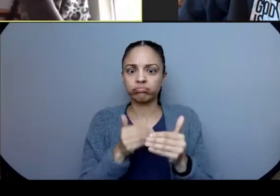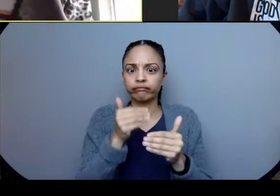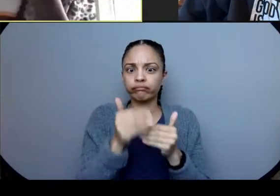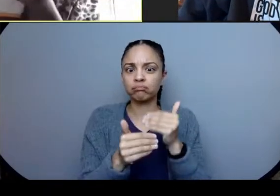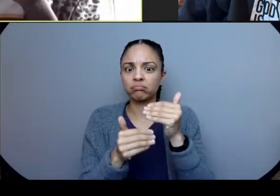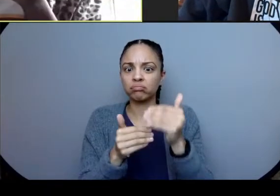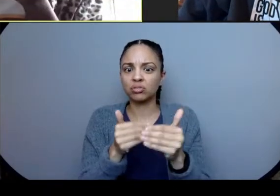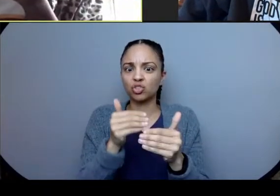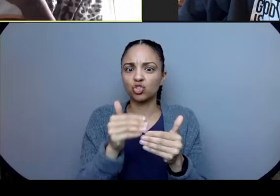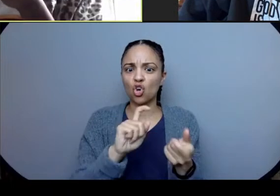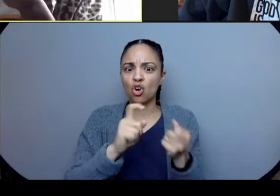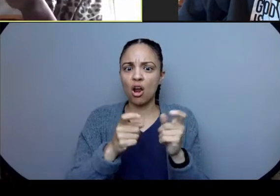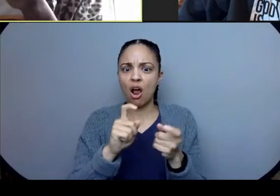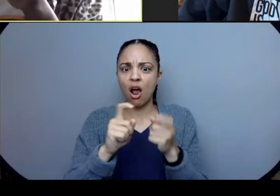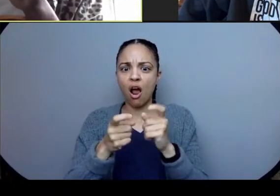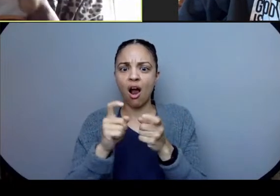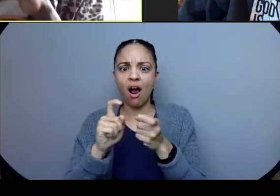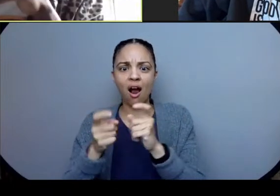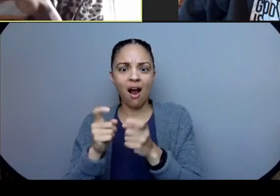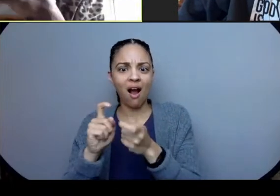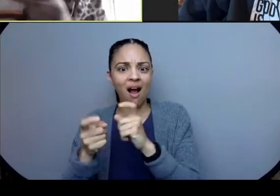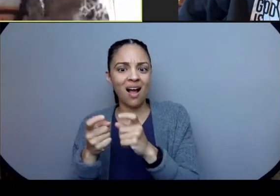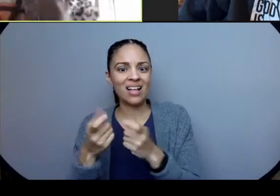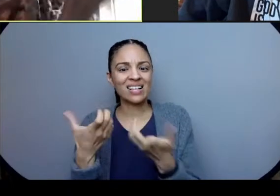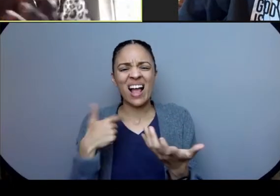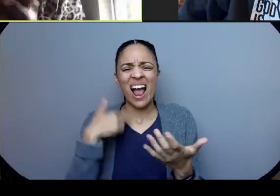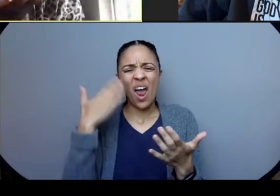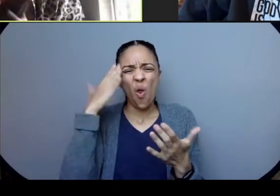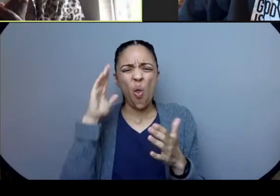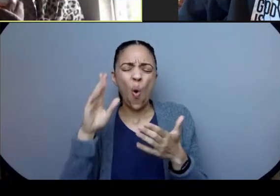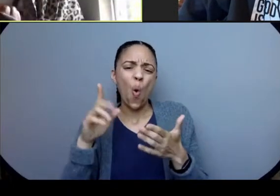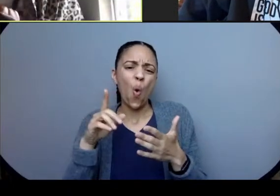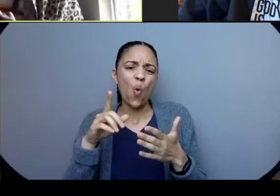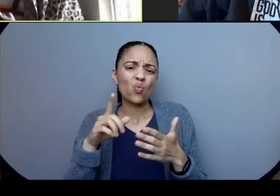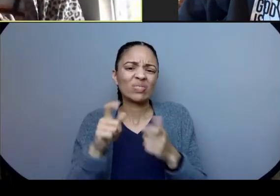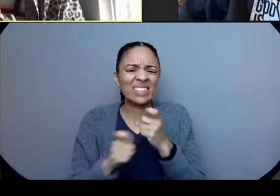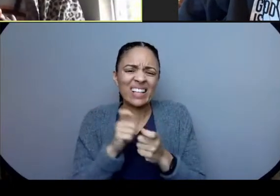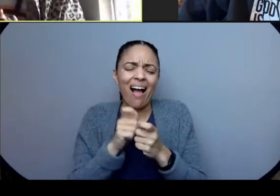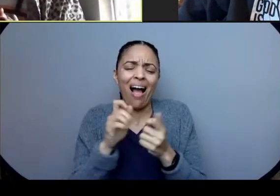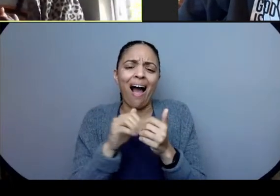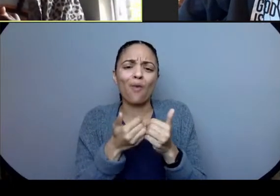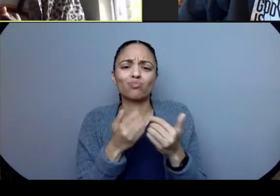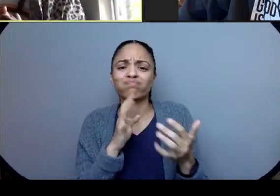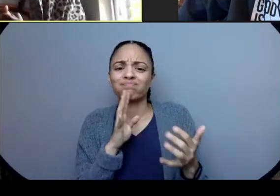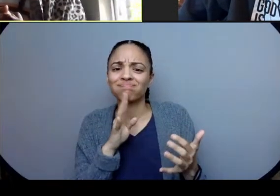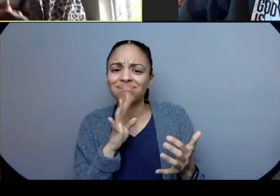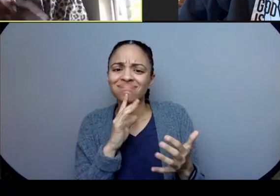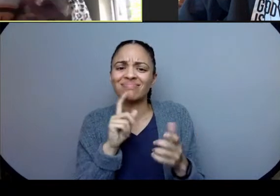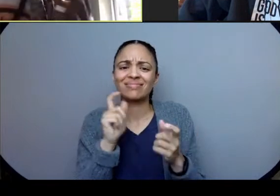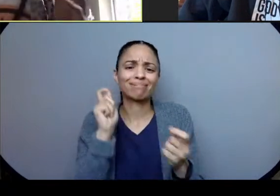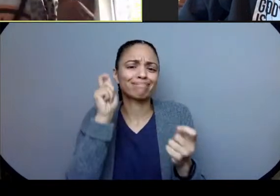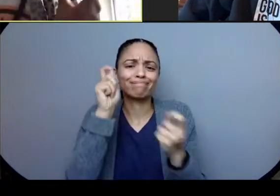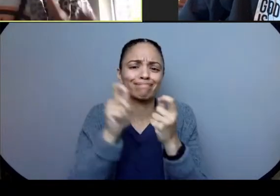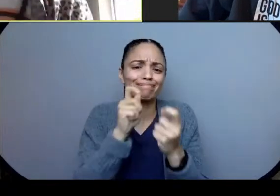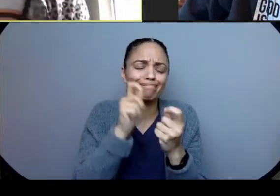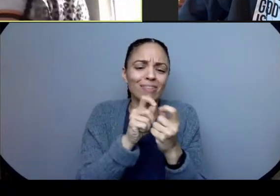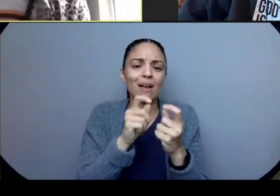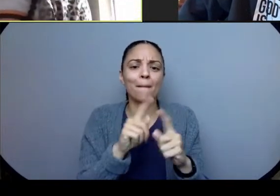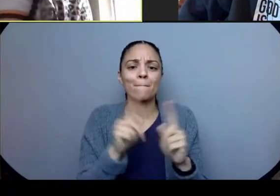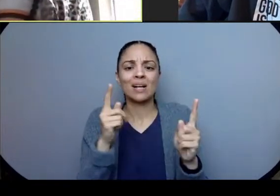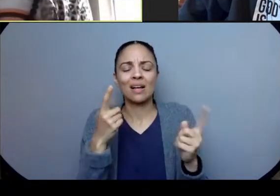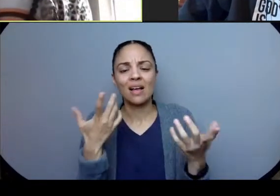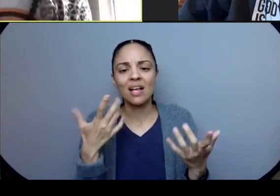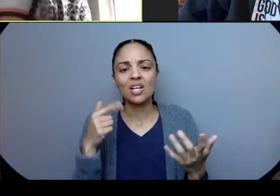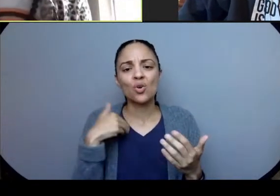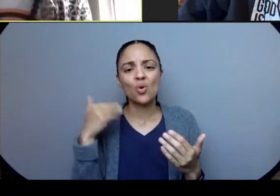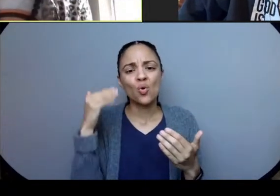I don't know how to word it, but that whole, I just don't know if it was because, you know, as blacks,